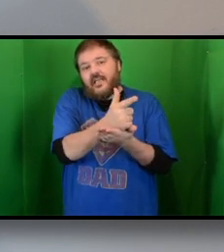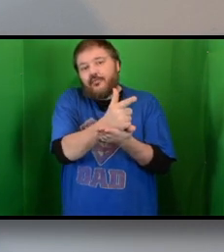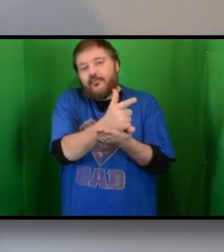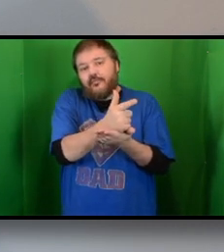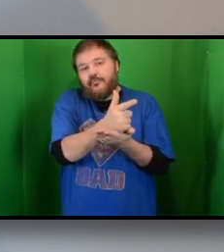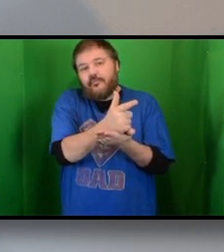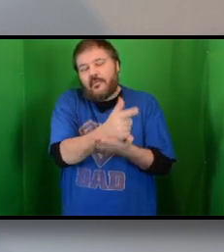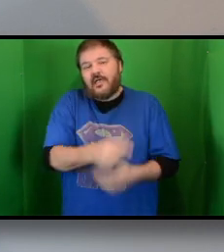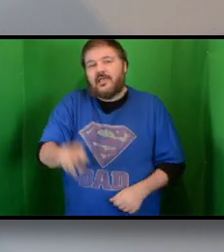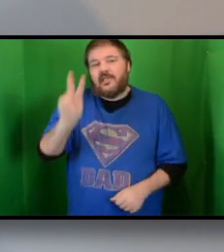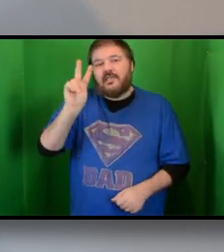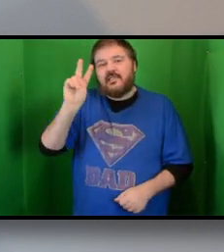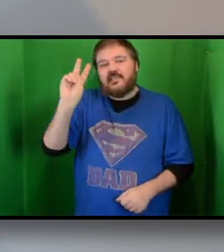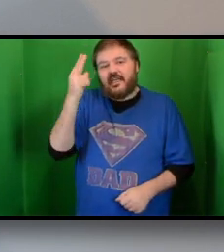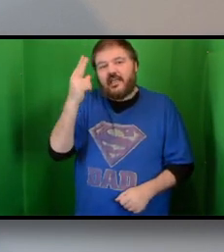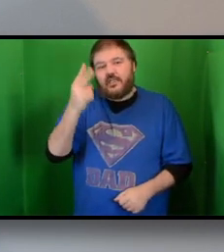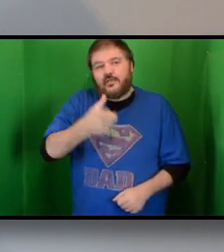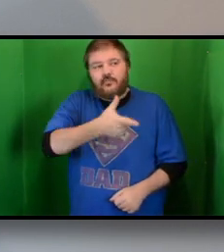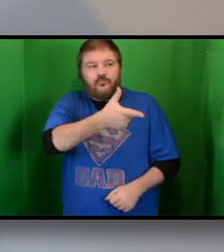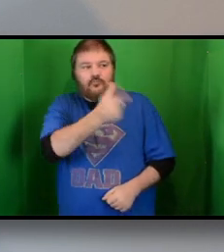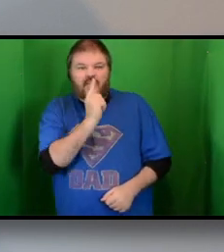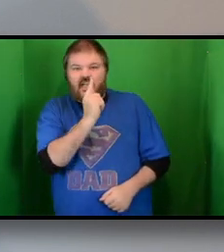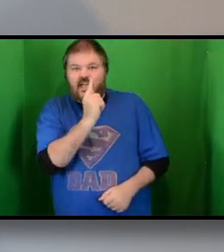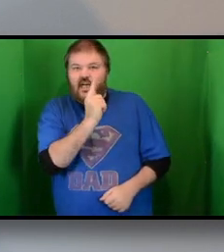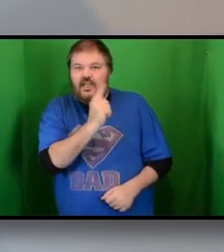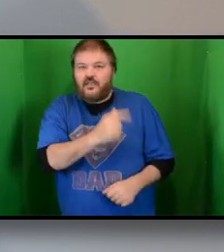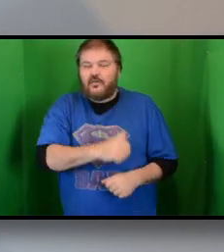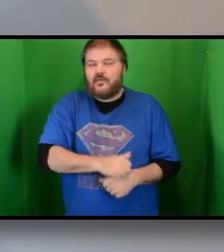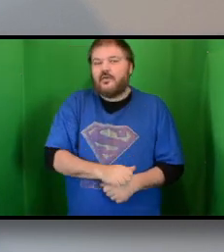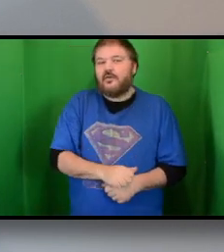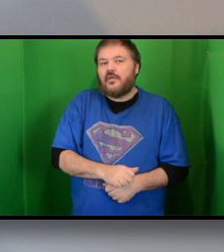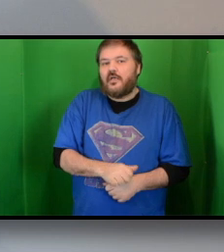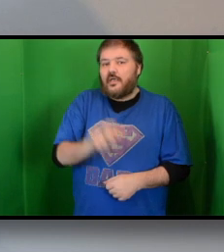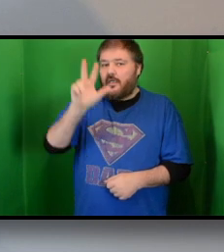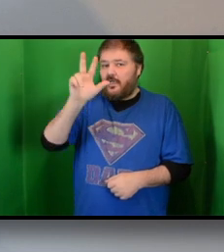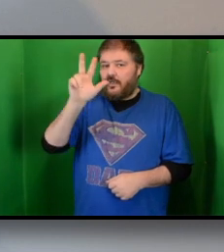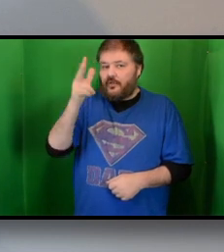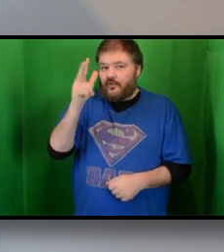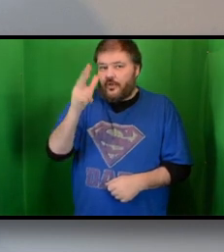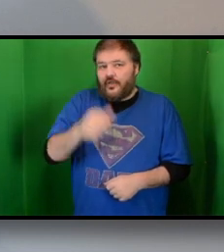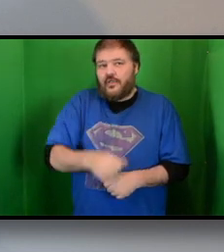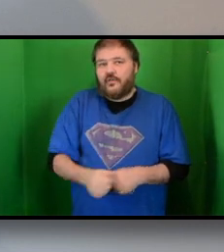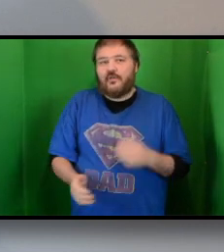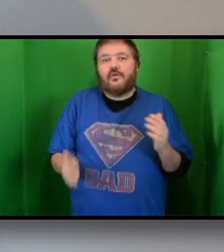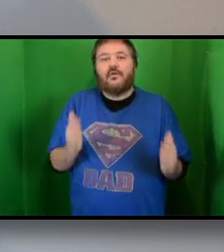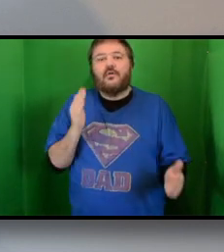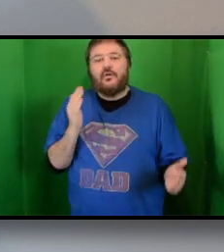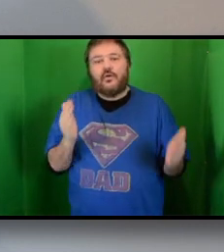regards to this form. You know, Rodimus in his